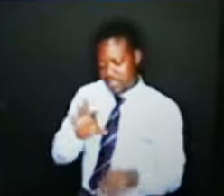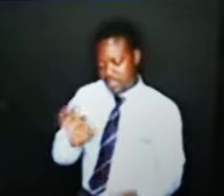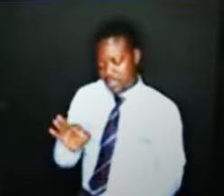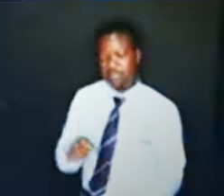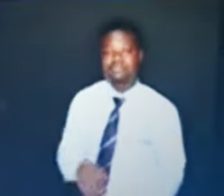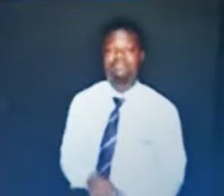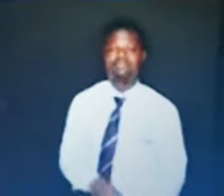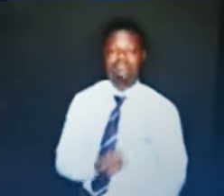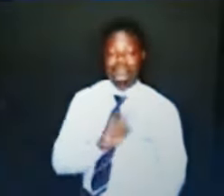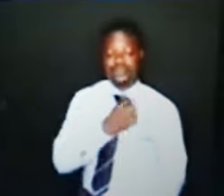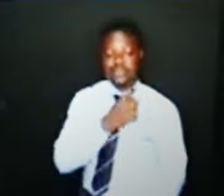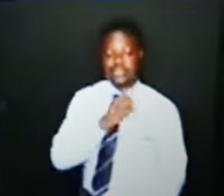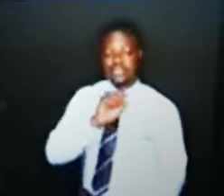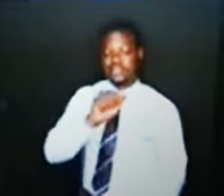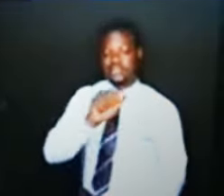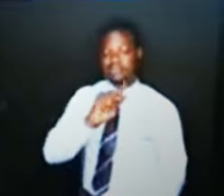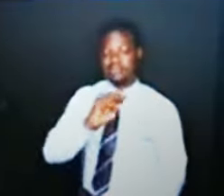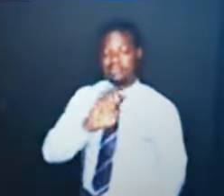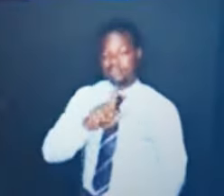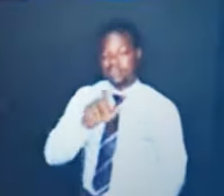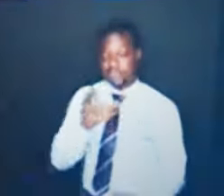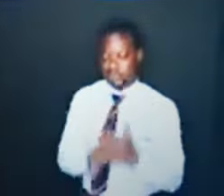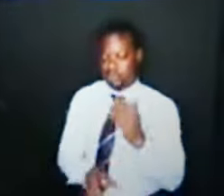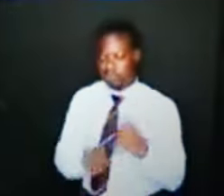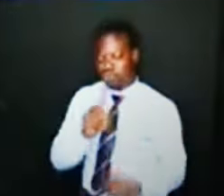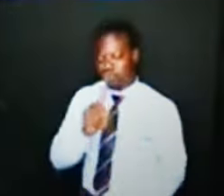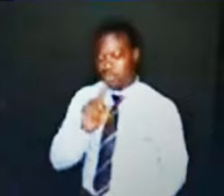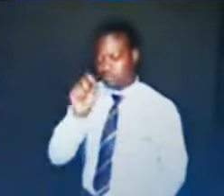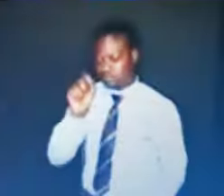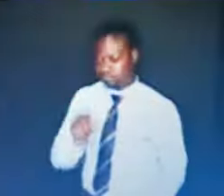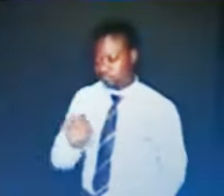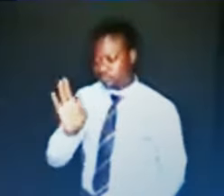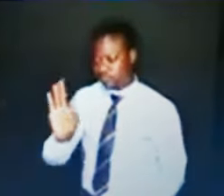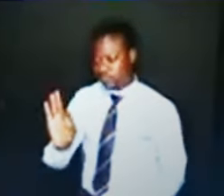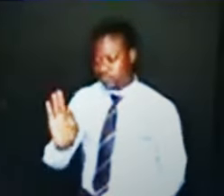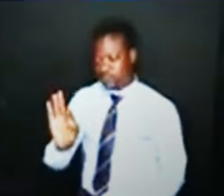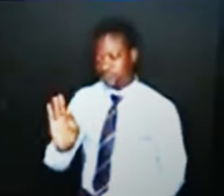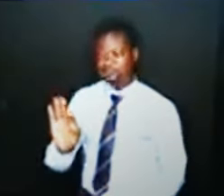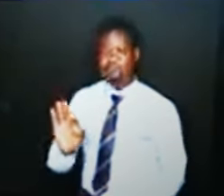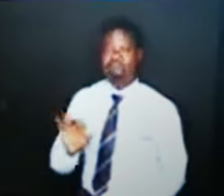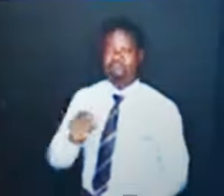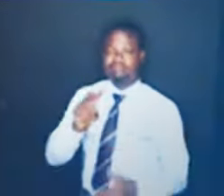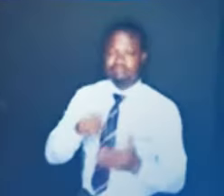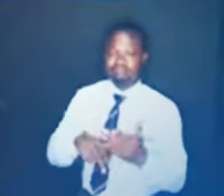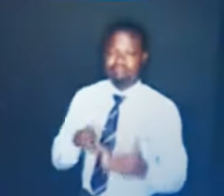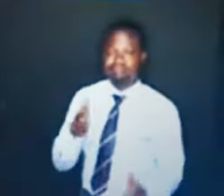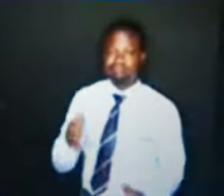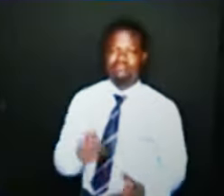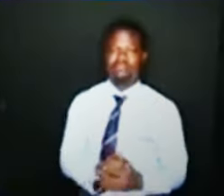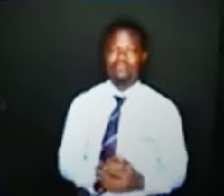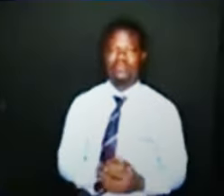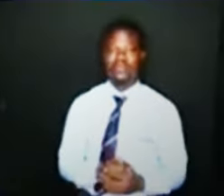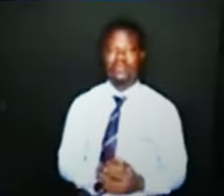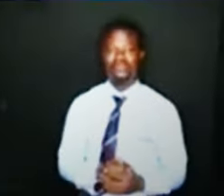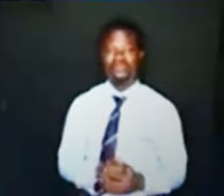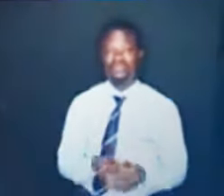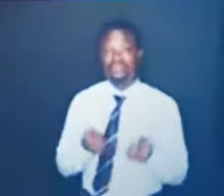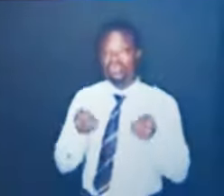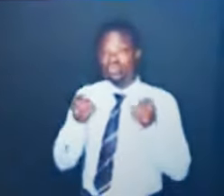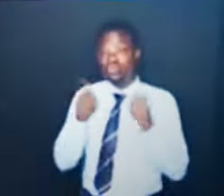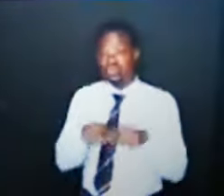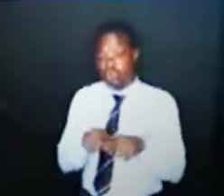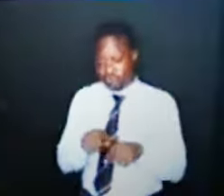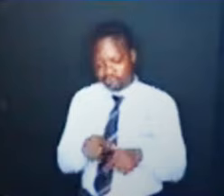no ekọ no. 1 Samuel chapter 1 from verse 9. Samuel homa edikan enyimu a edikan no a. Once when they